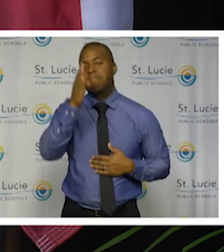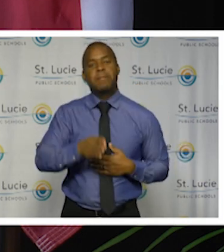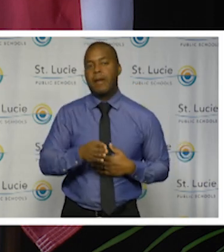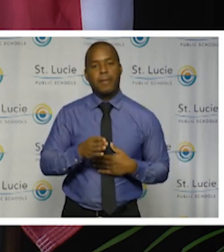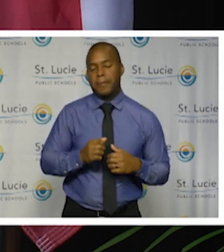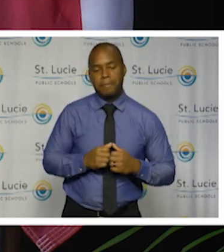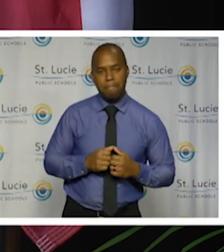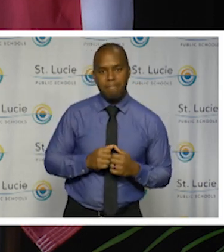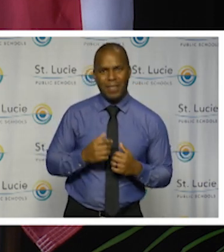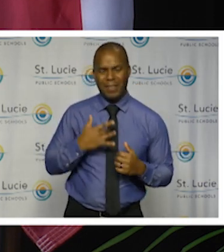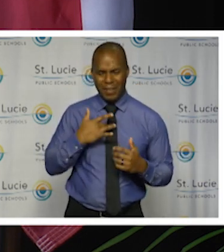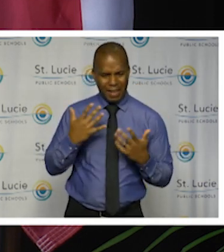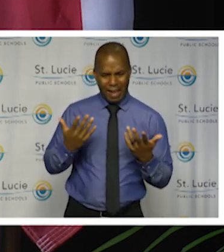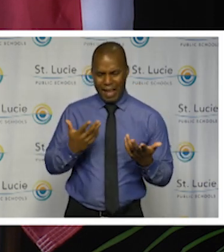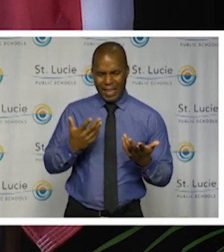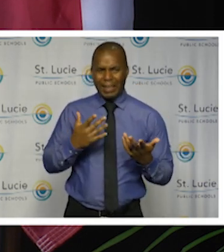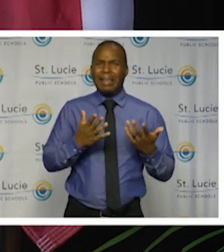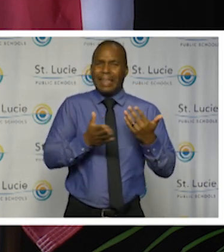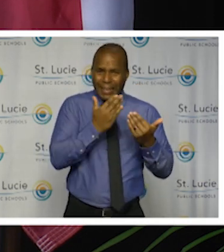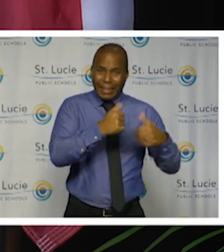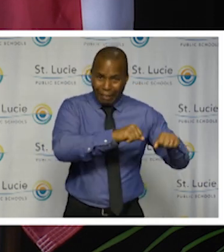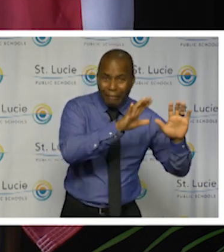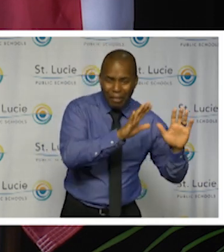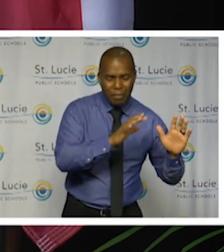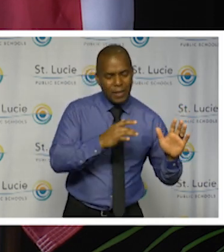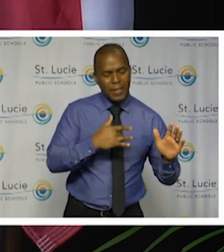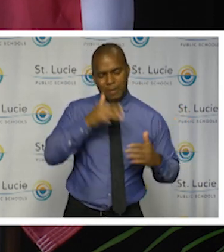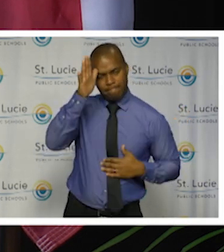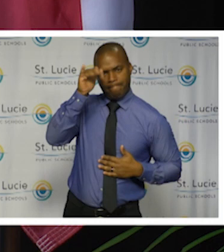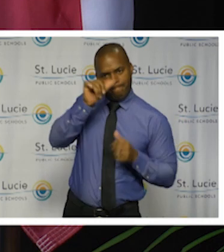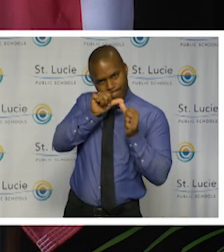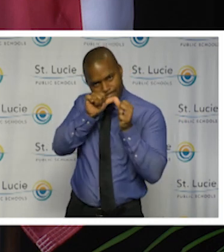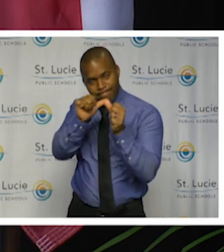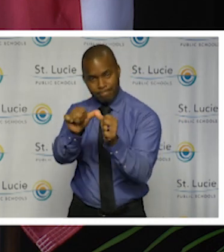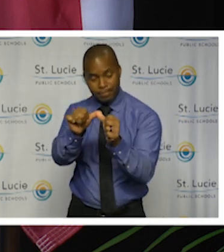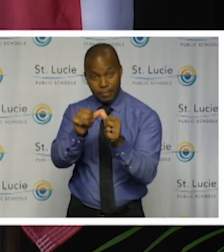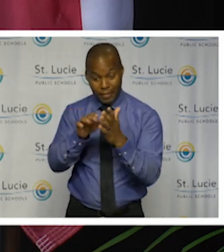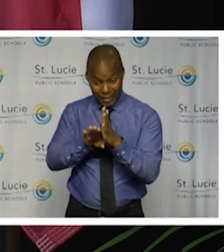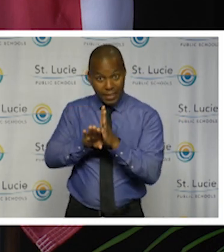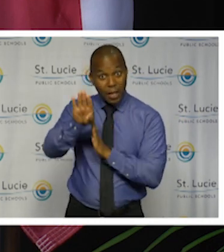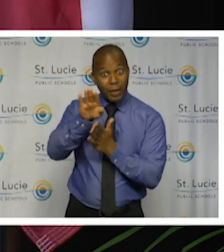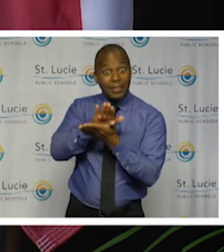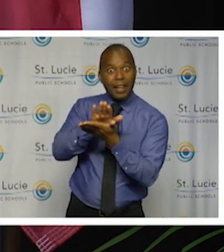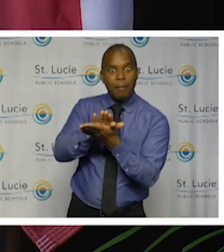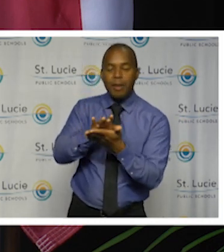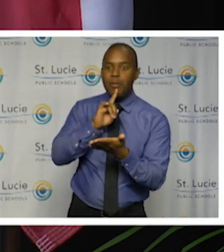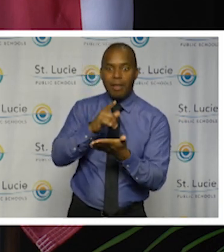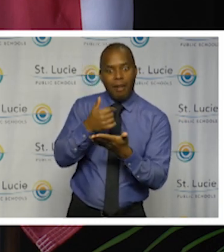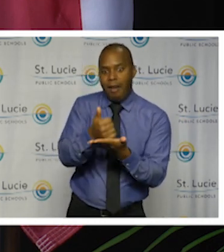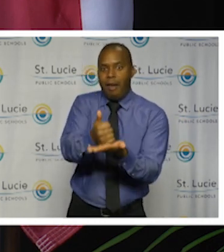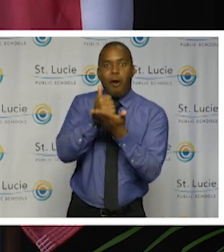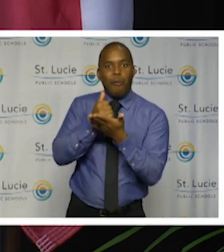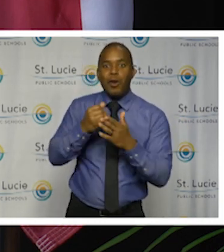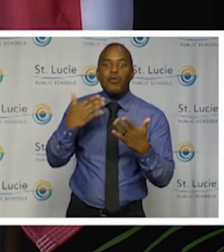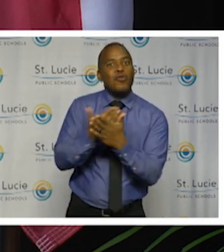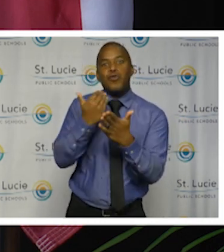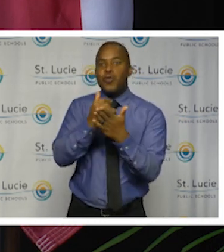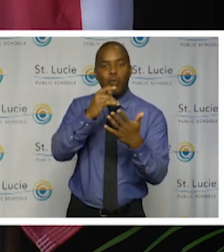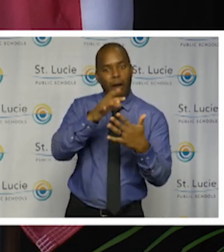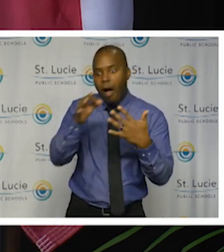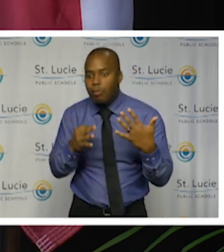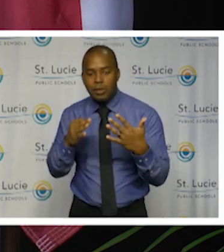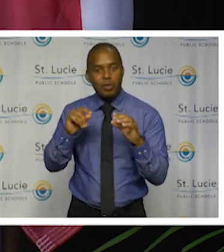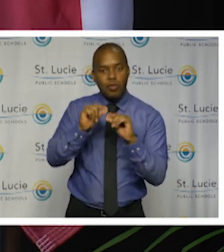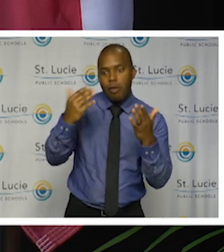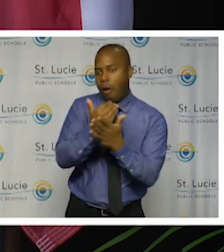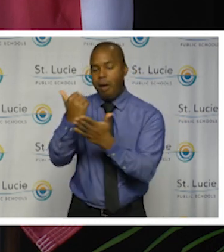even when it seemed to be like the easiest thing to do. Acceleration Academy has opened new doors for me, and I no longer ride in the backseat. Now